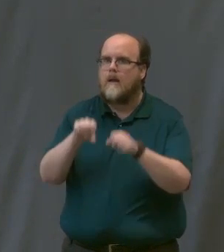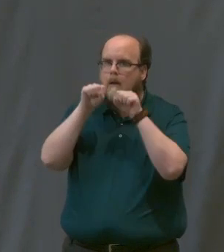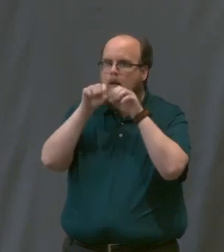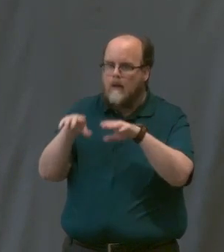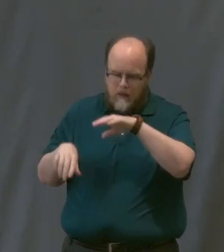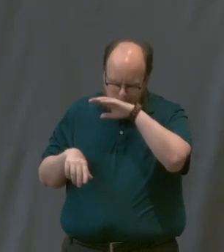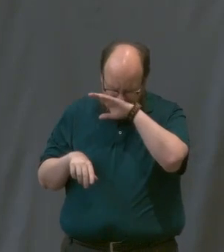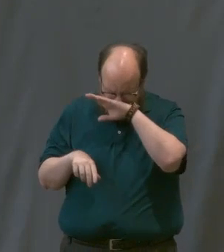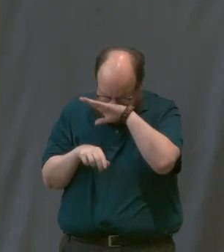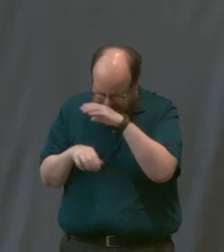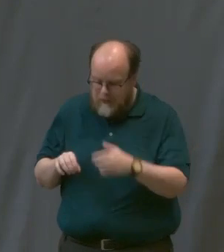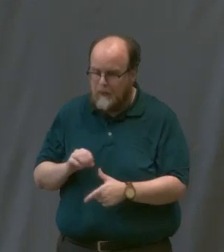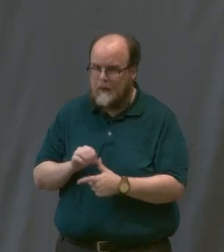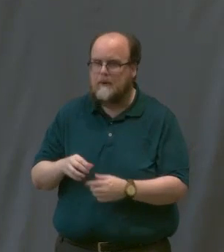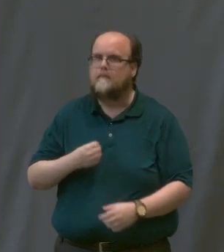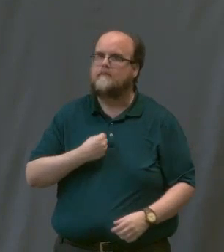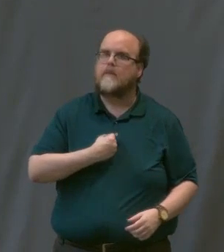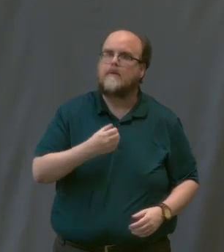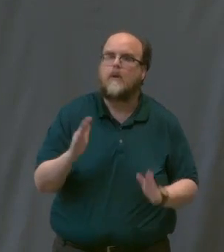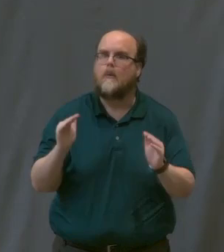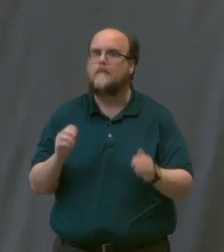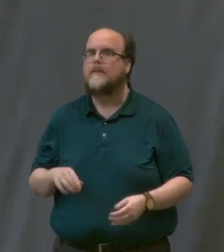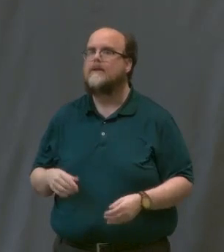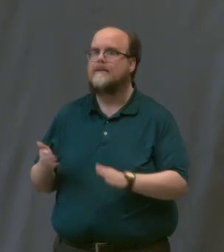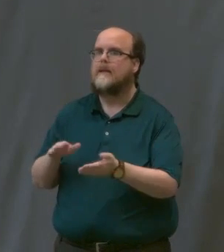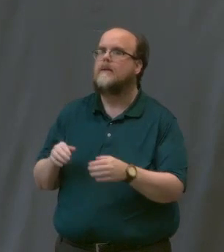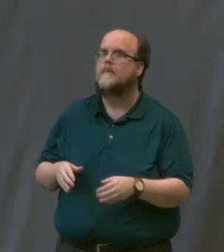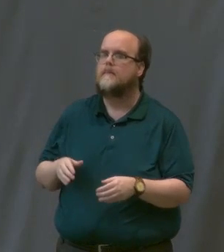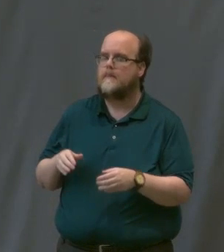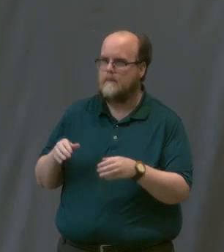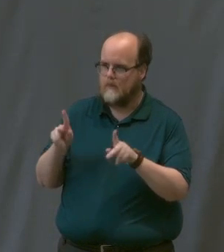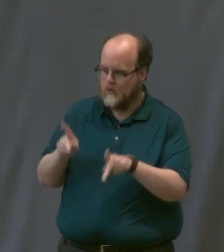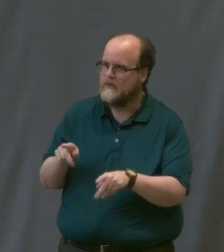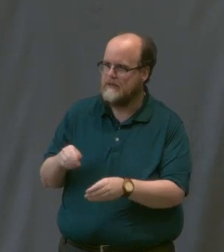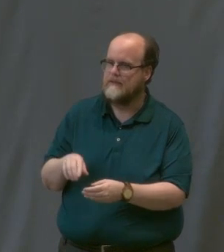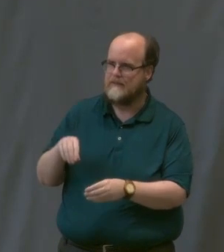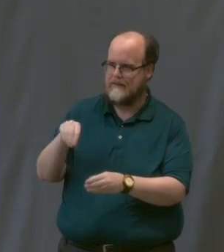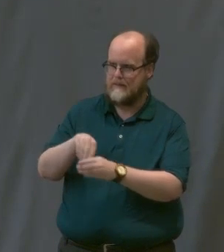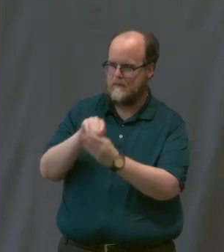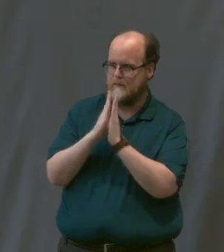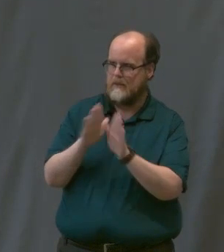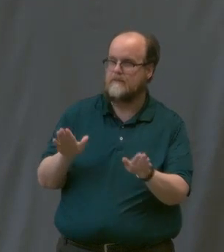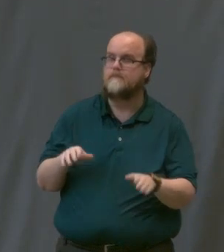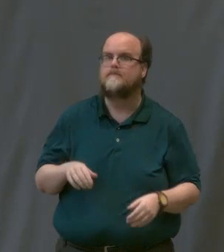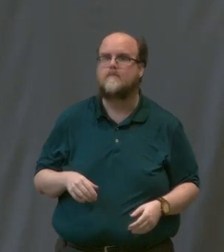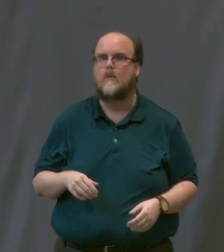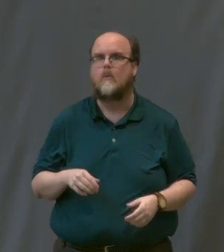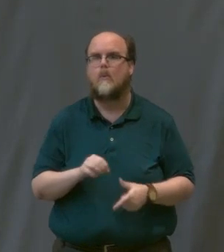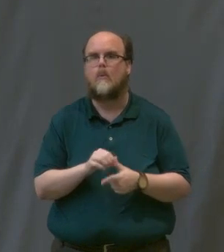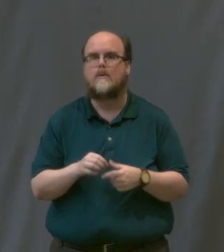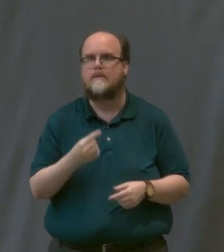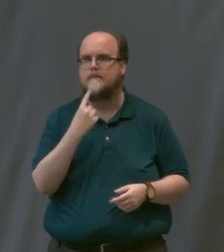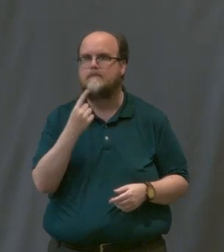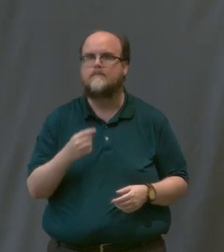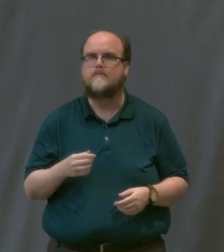or expression of hope that a deceased person is at peace. It's also saying one hopes that a person who